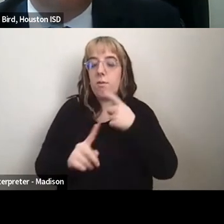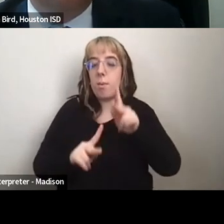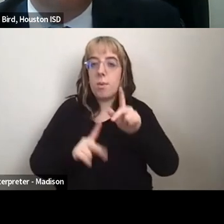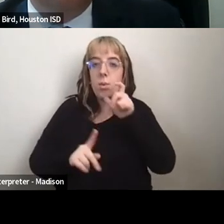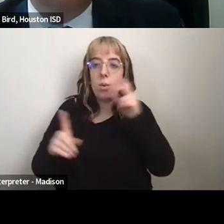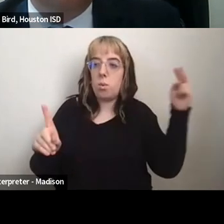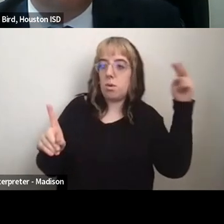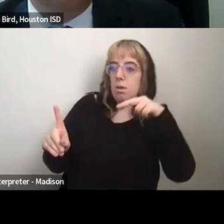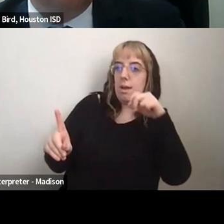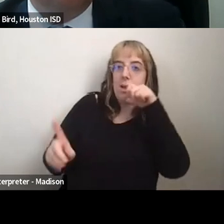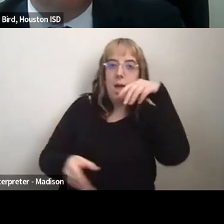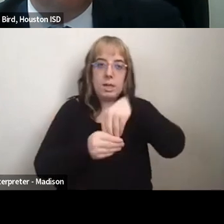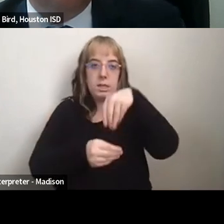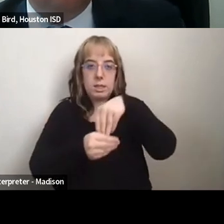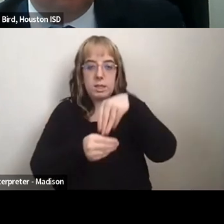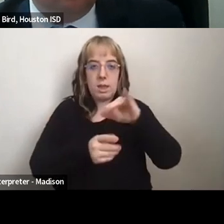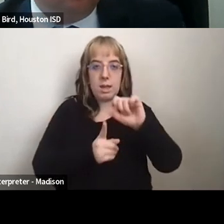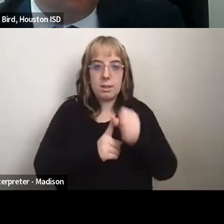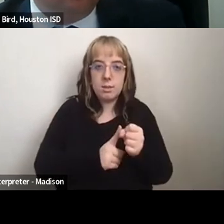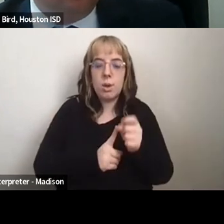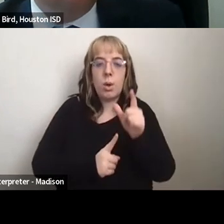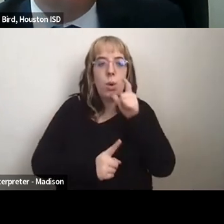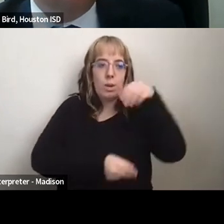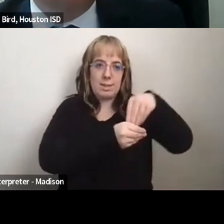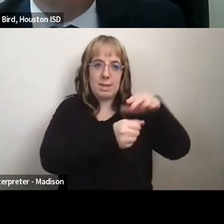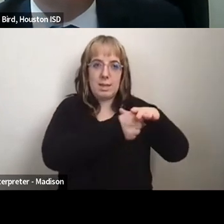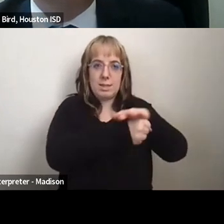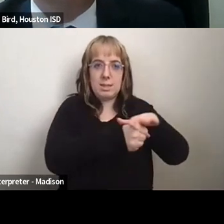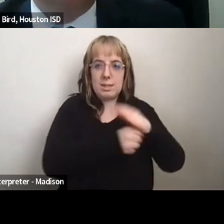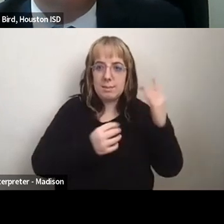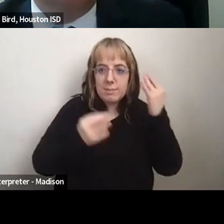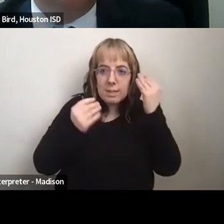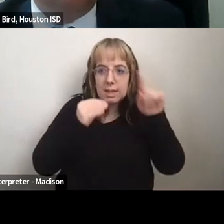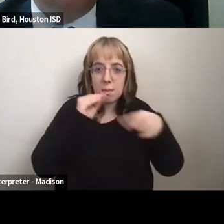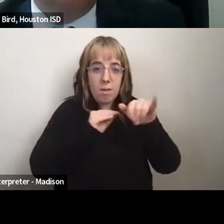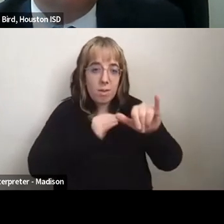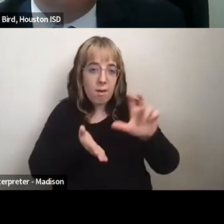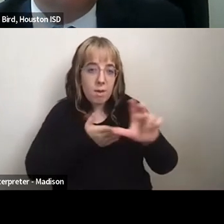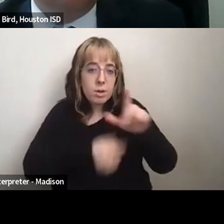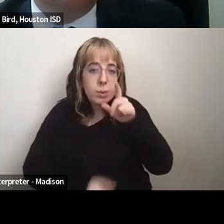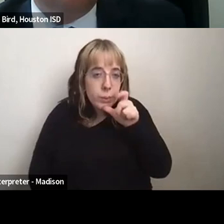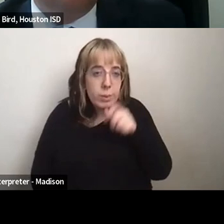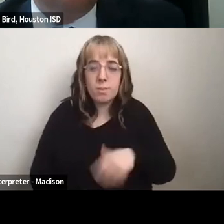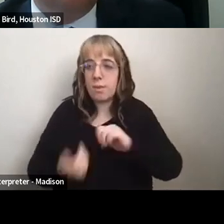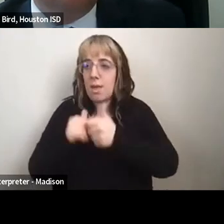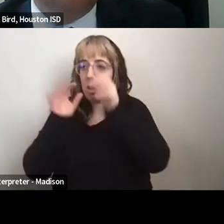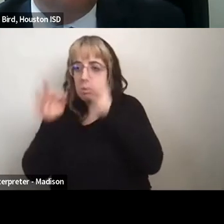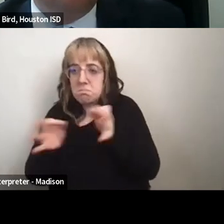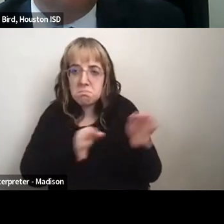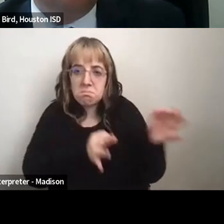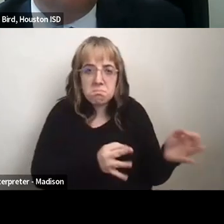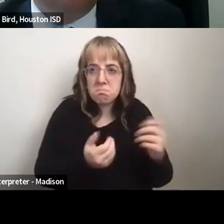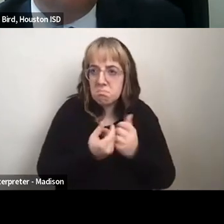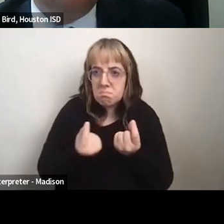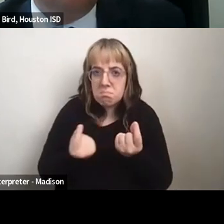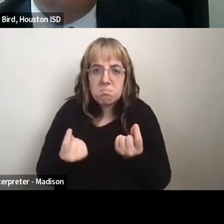outside in terms of who within a district is thinking about the funding, how decisions are being made, of course,